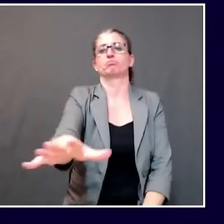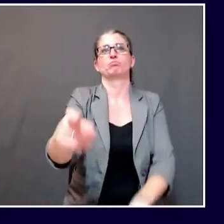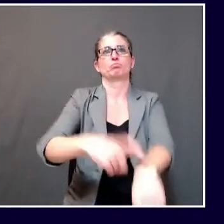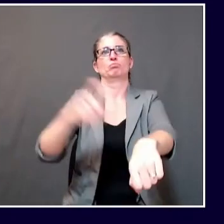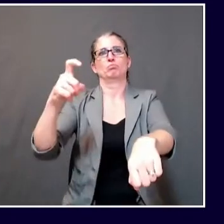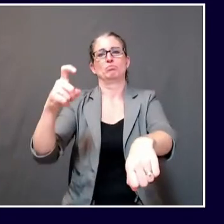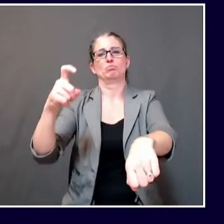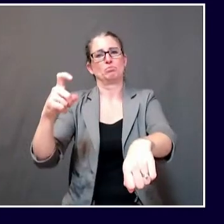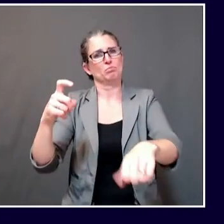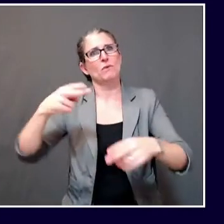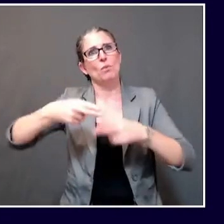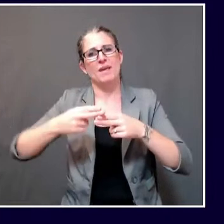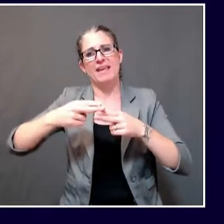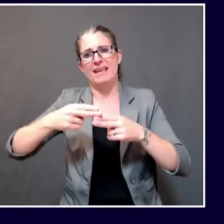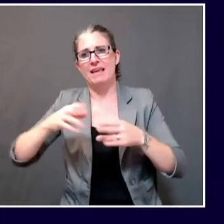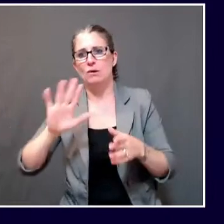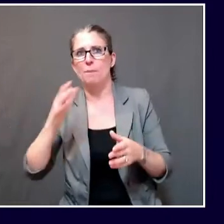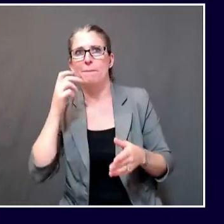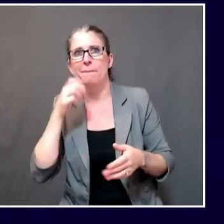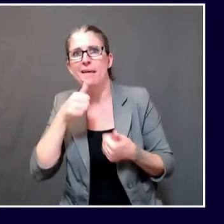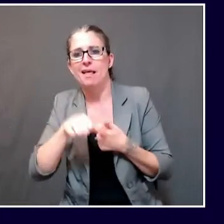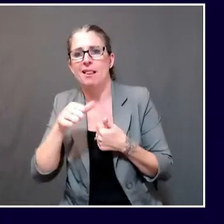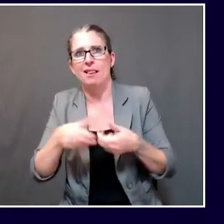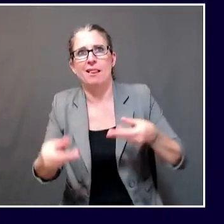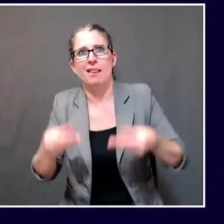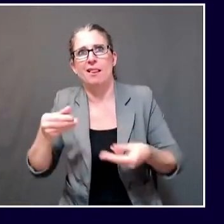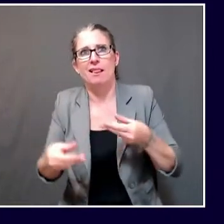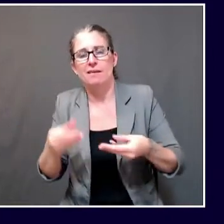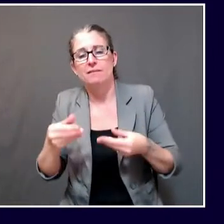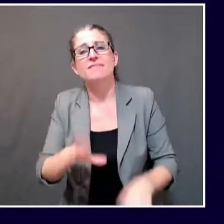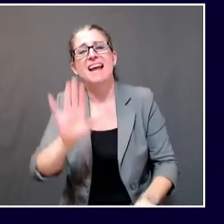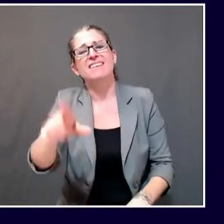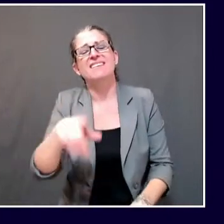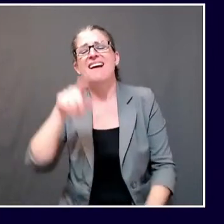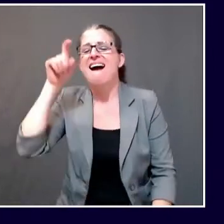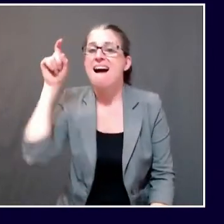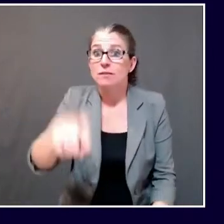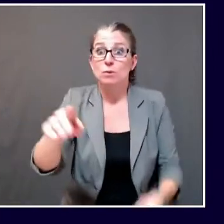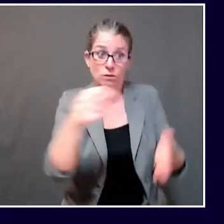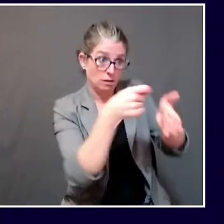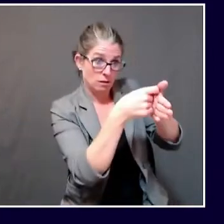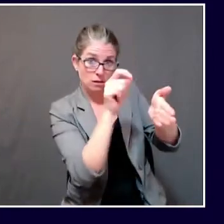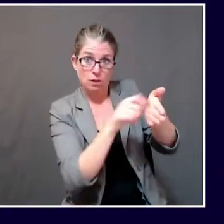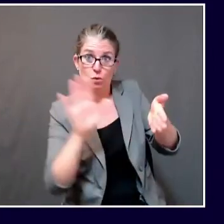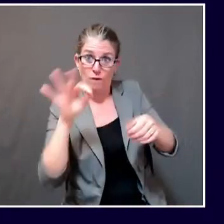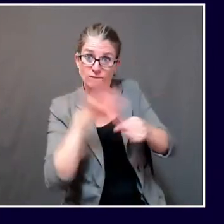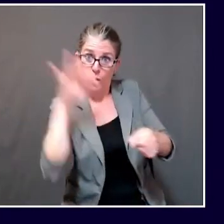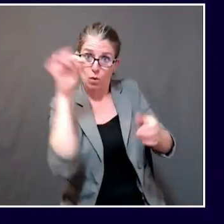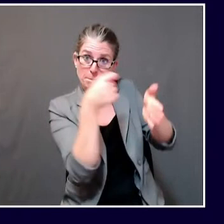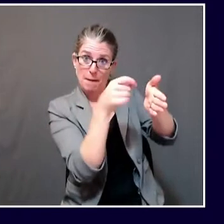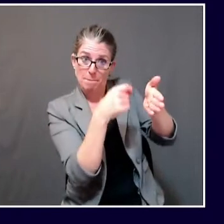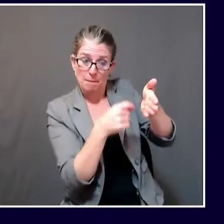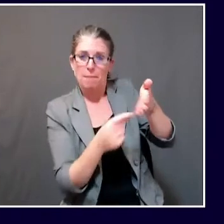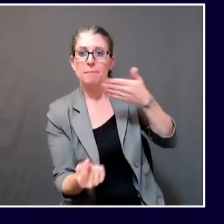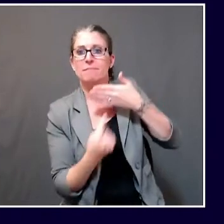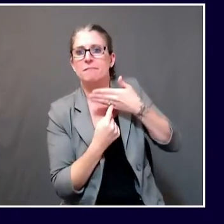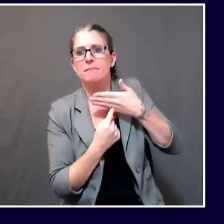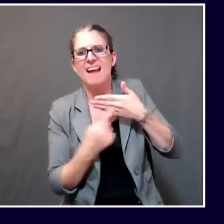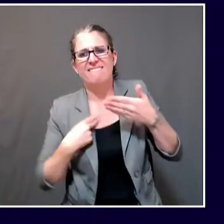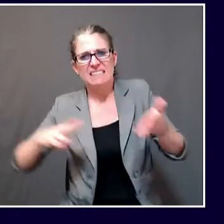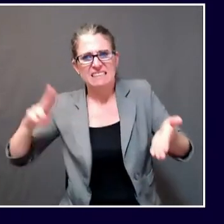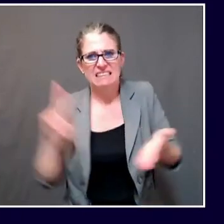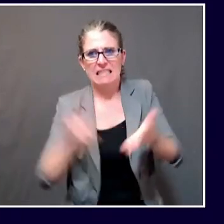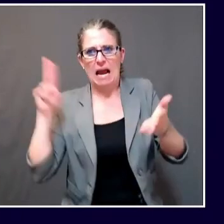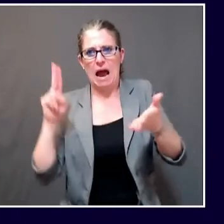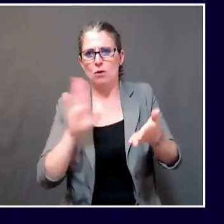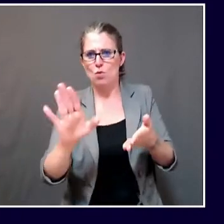rejected. We also have the absentee ballot tracking service so that you can check online to make sure that your ballot has been received by your clerk and